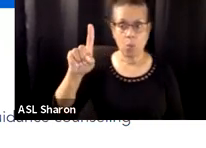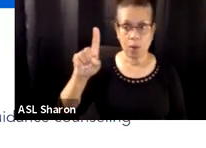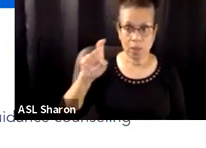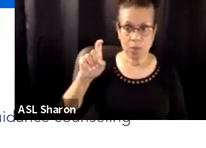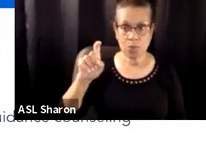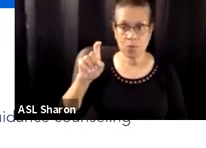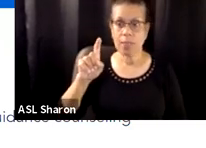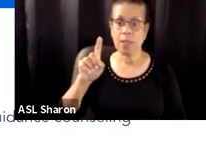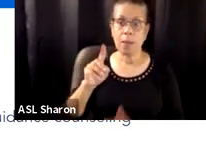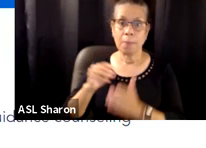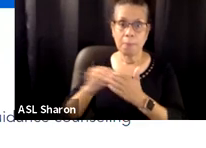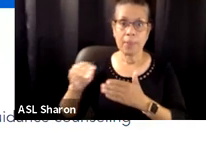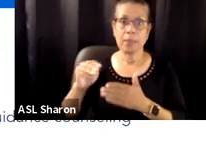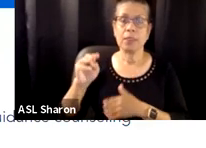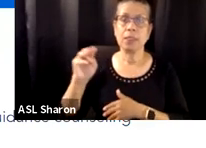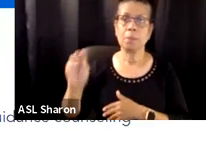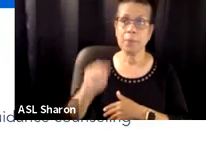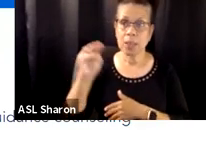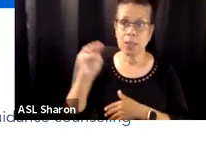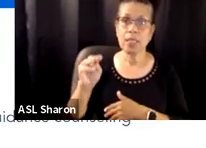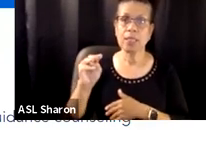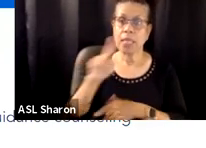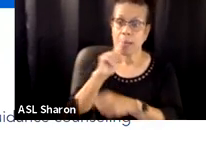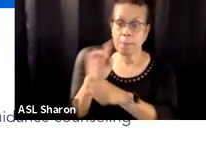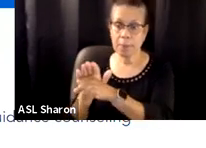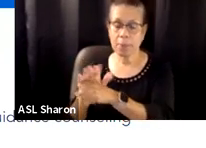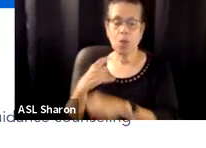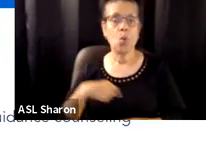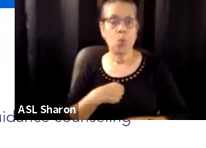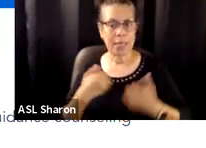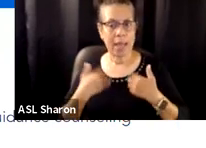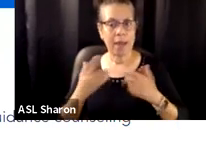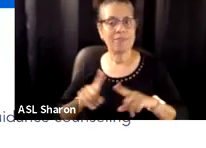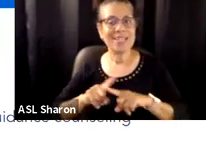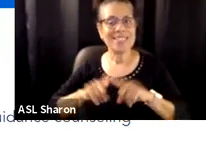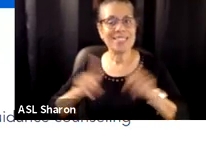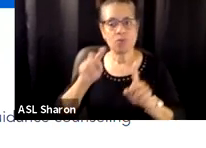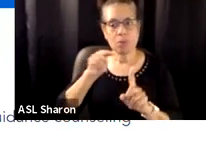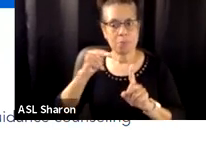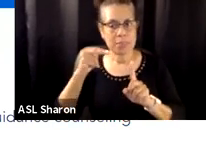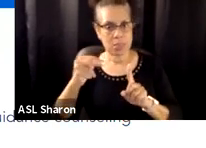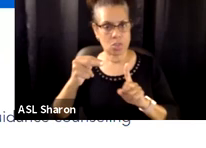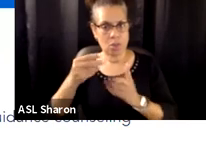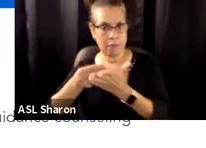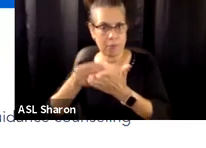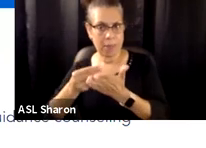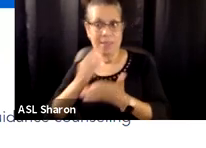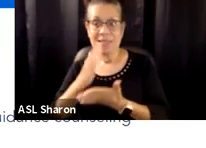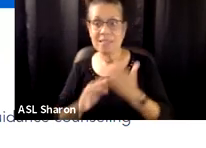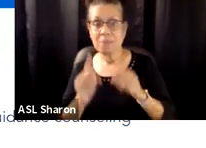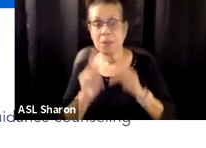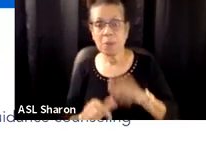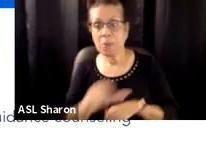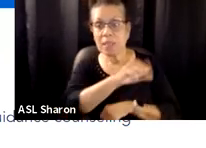commitment that puts us in a very different position to be able to think about this funding than some of my colleagues across